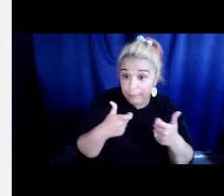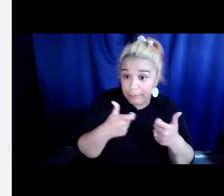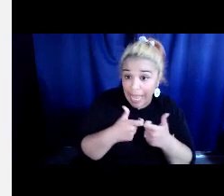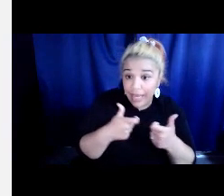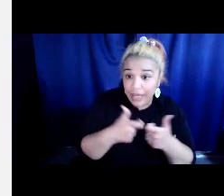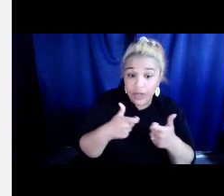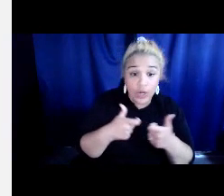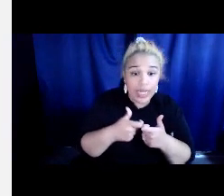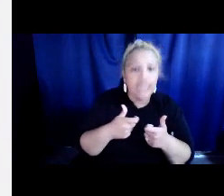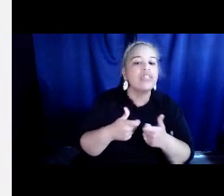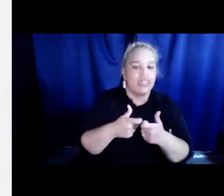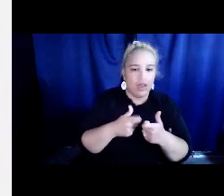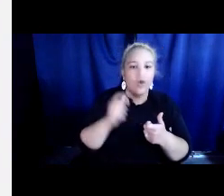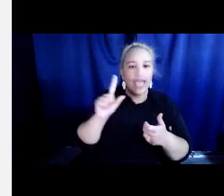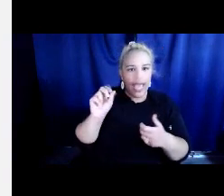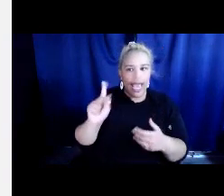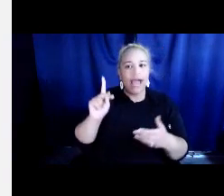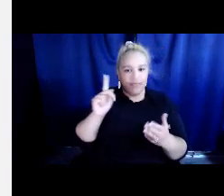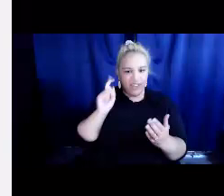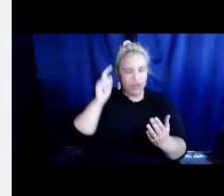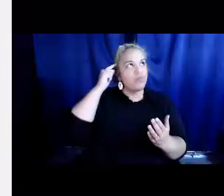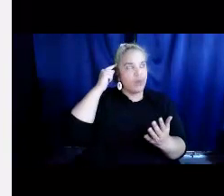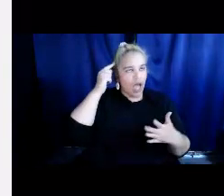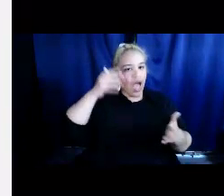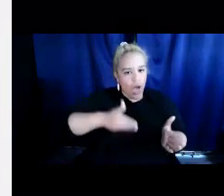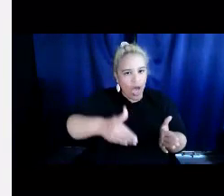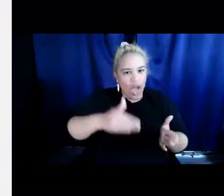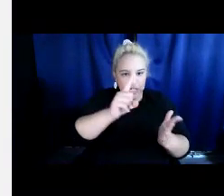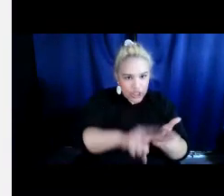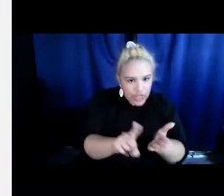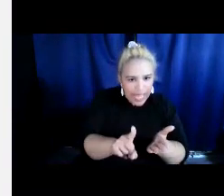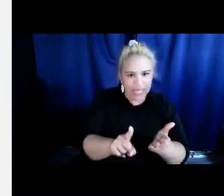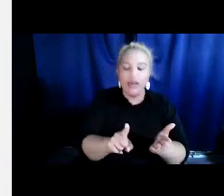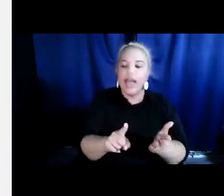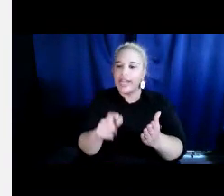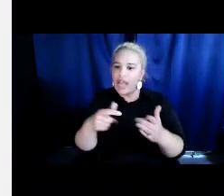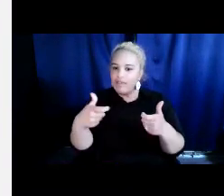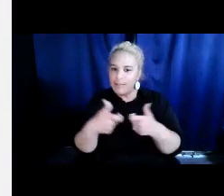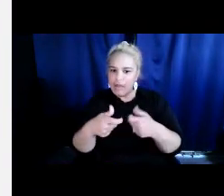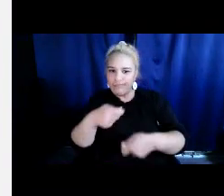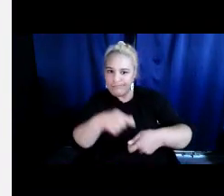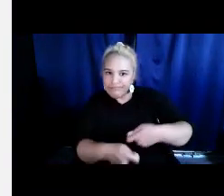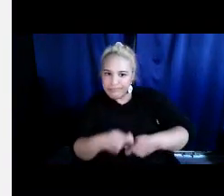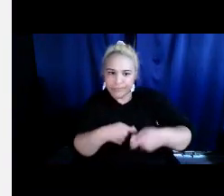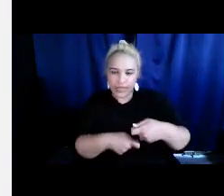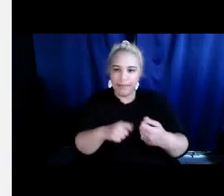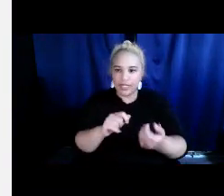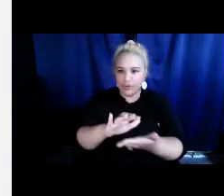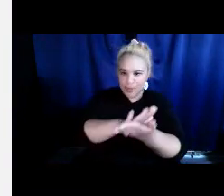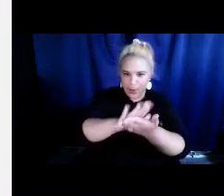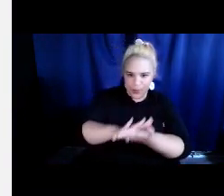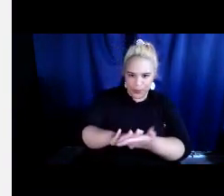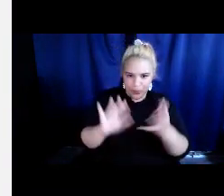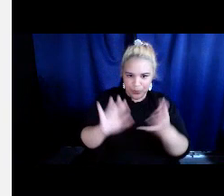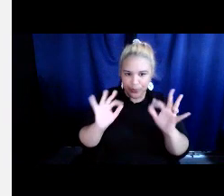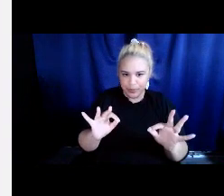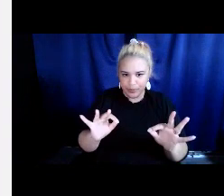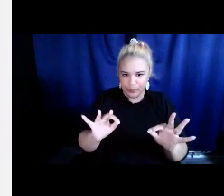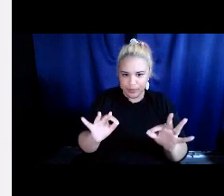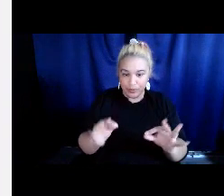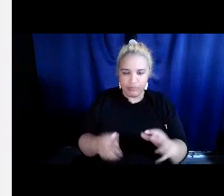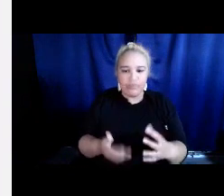discussed some ideas for incorporating sensory inclusion with the concept of universal design, let's highlight some of the best practices implemented across the